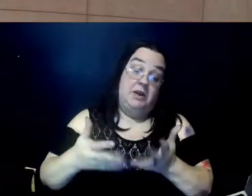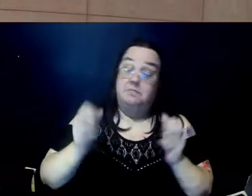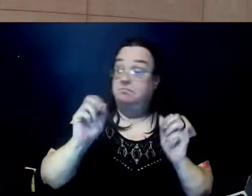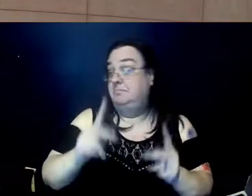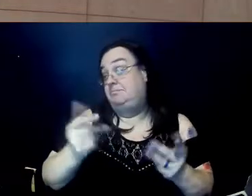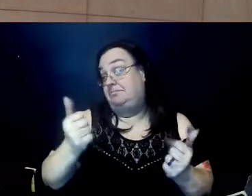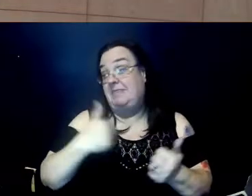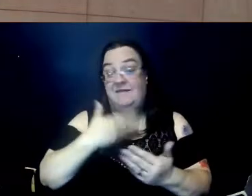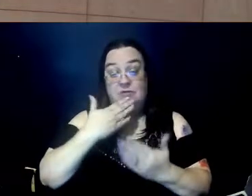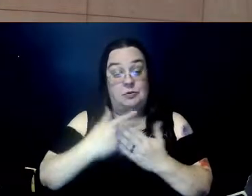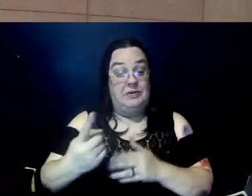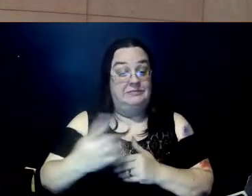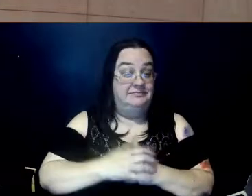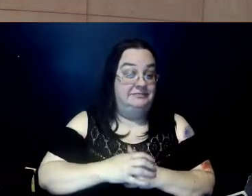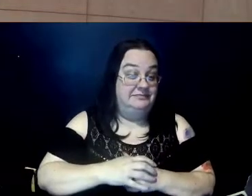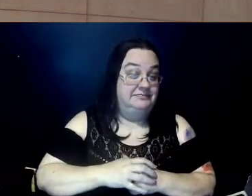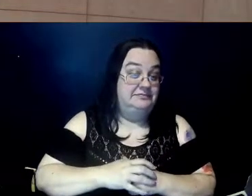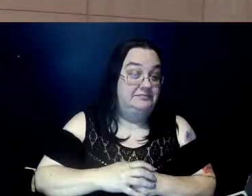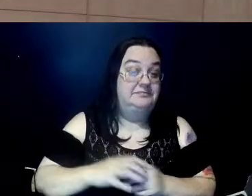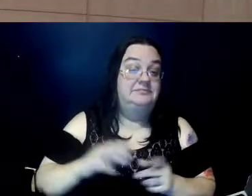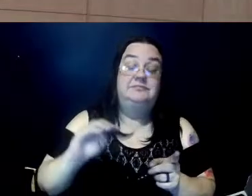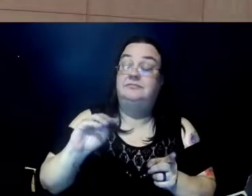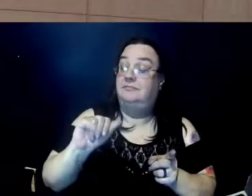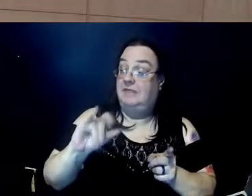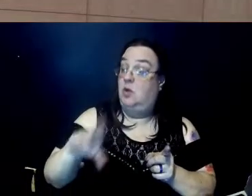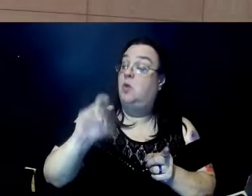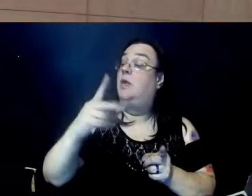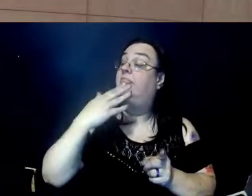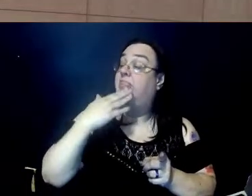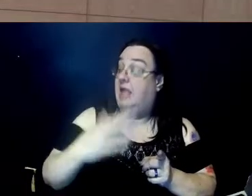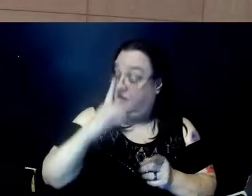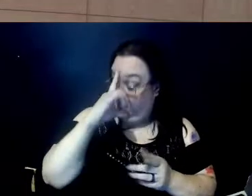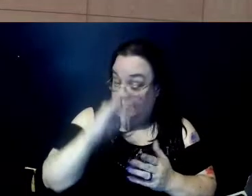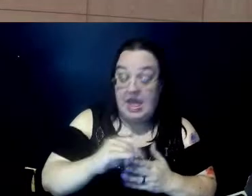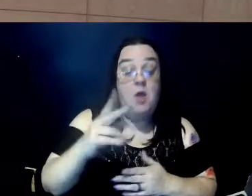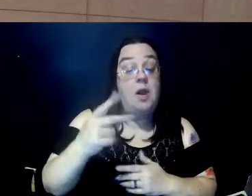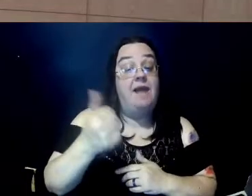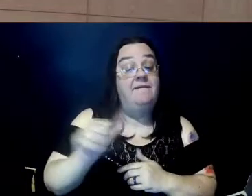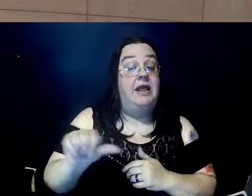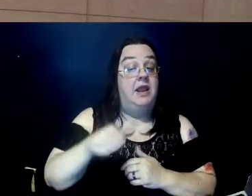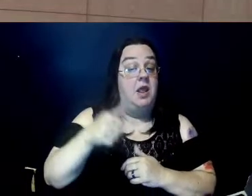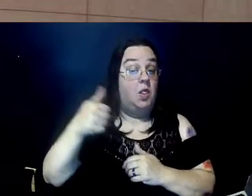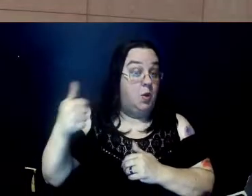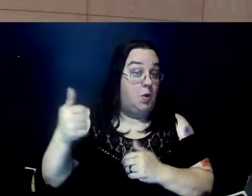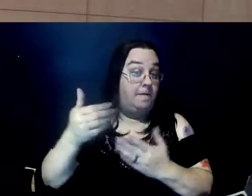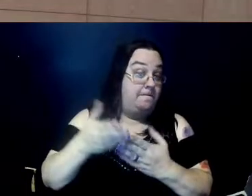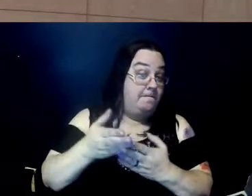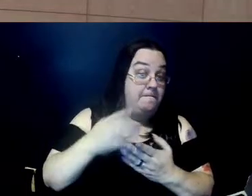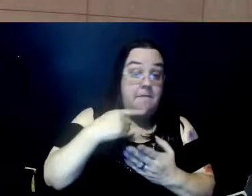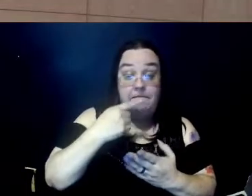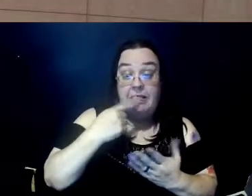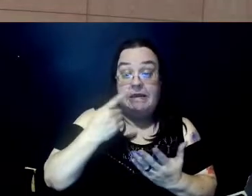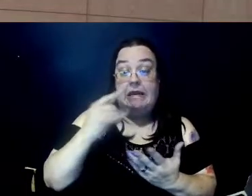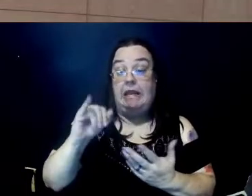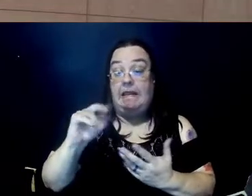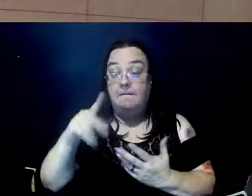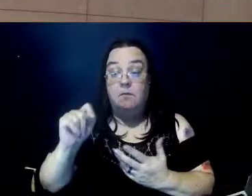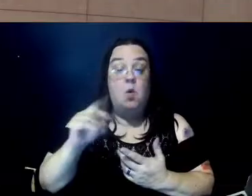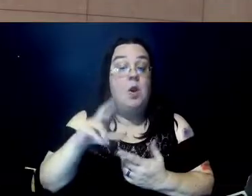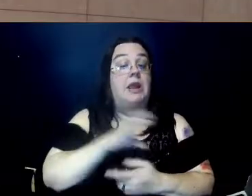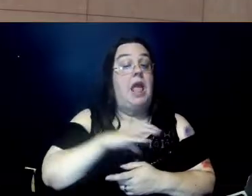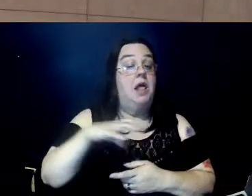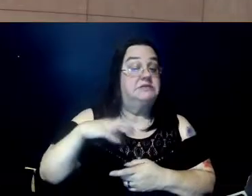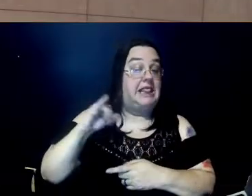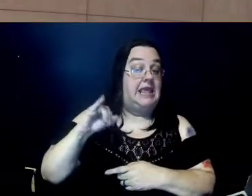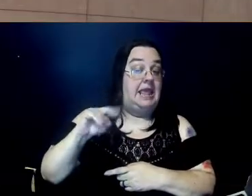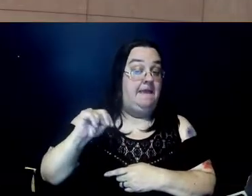All right, thank you for that. Any other public input or council input before we